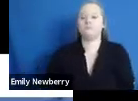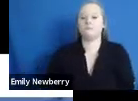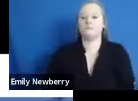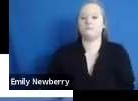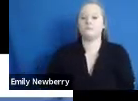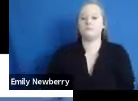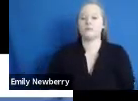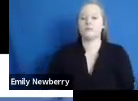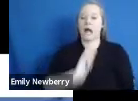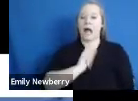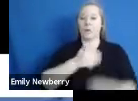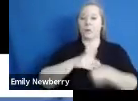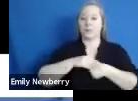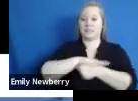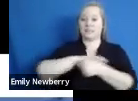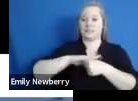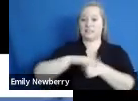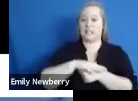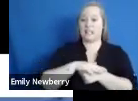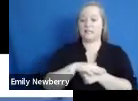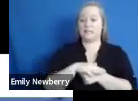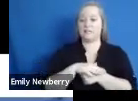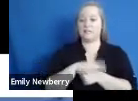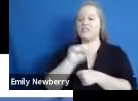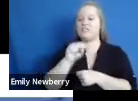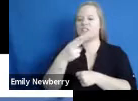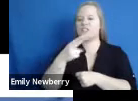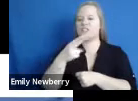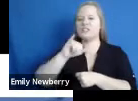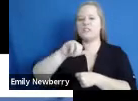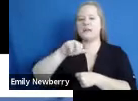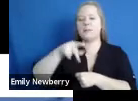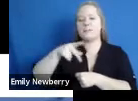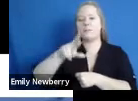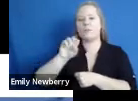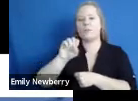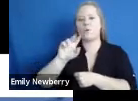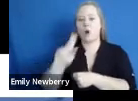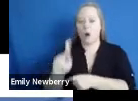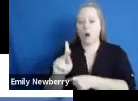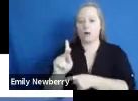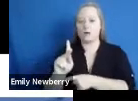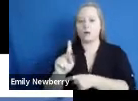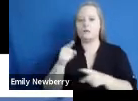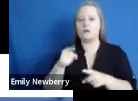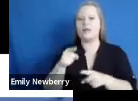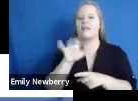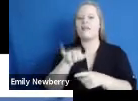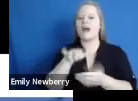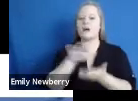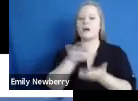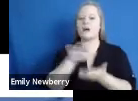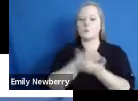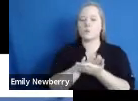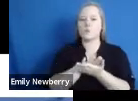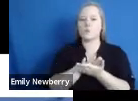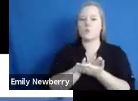site in Shiprock at the Dream Dene Charter School, this is